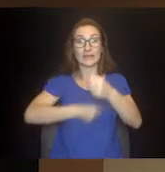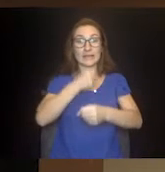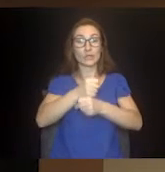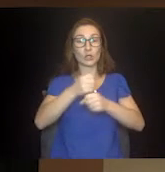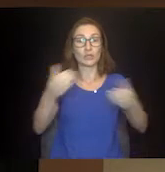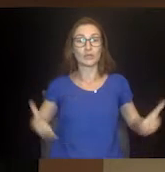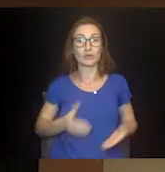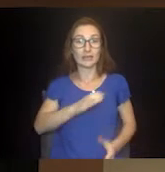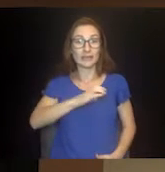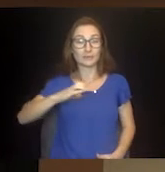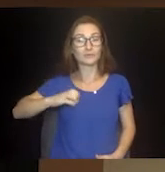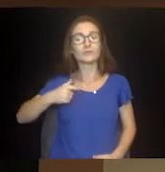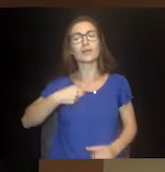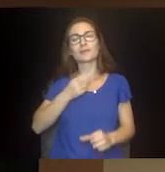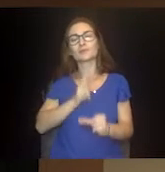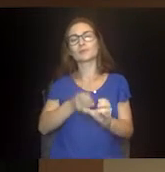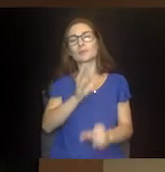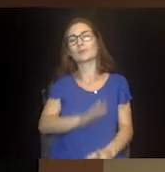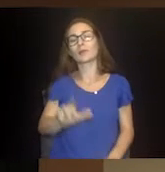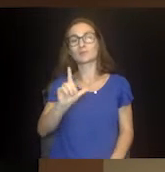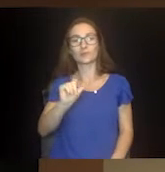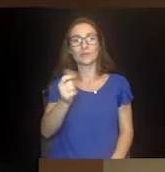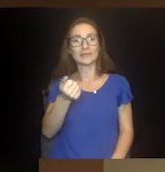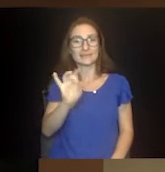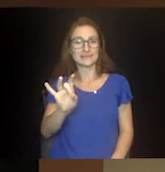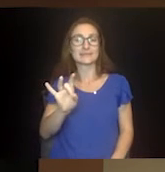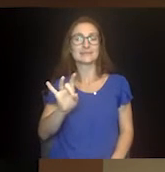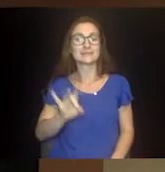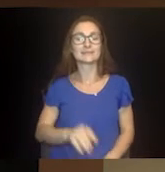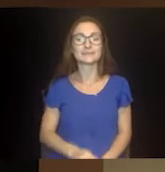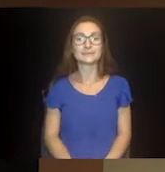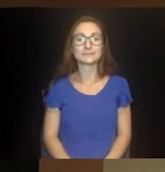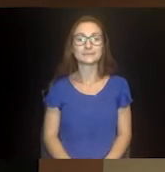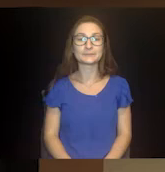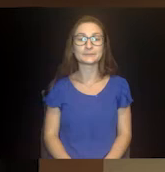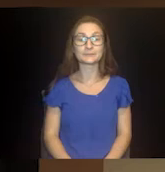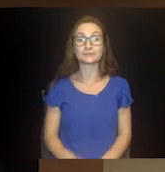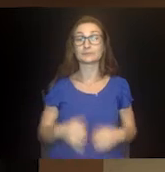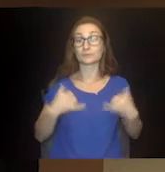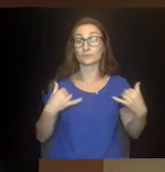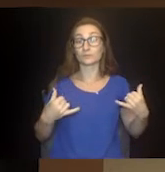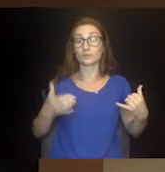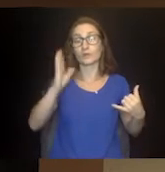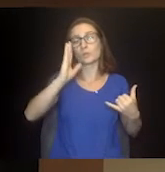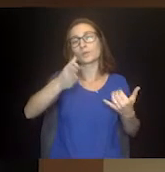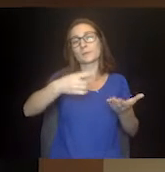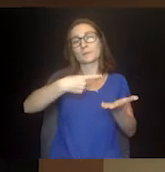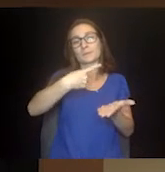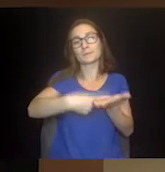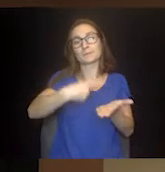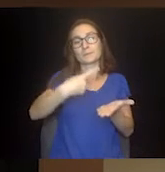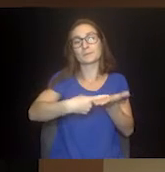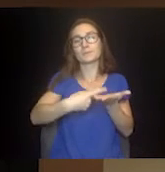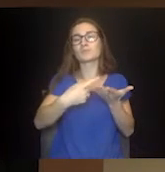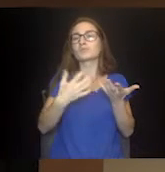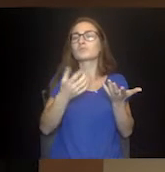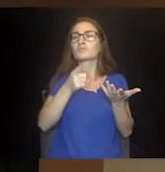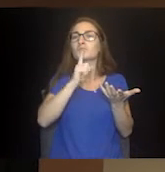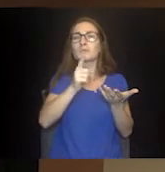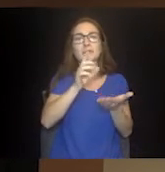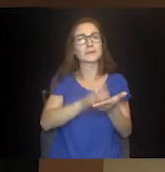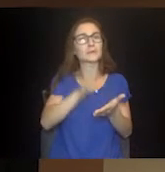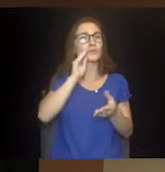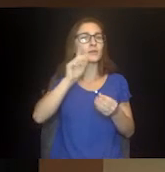is going to be my 4th year on the council because I joined in around 2018. And so today we're going to be